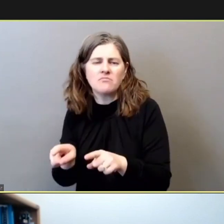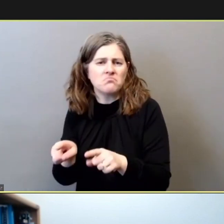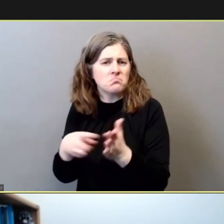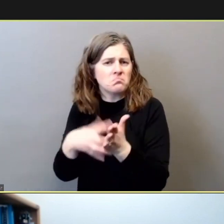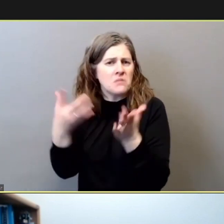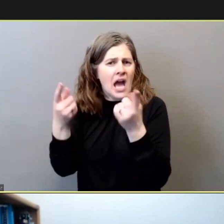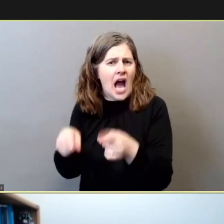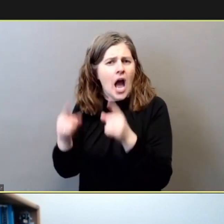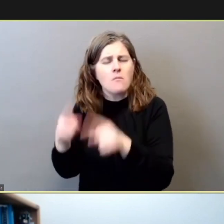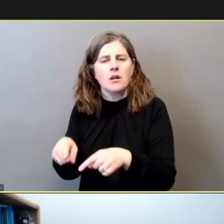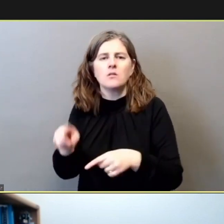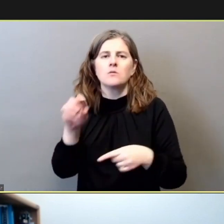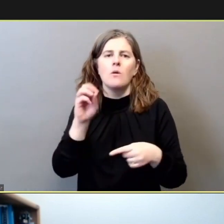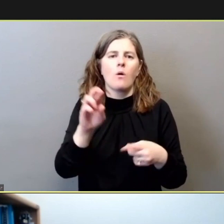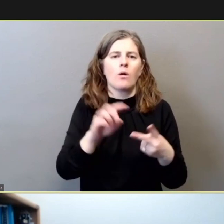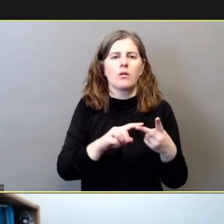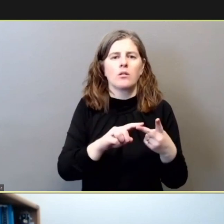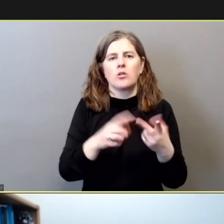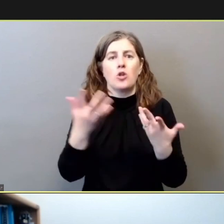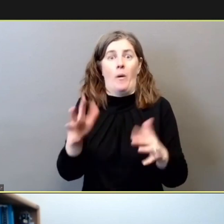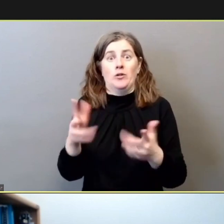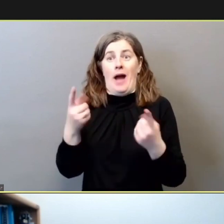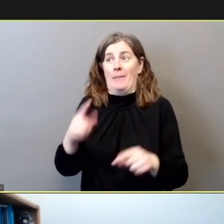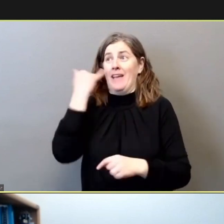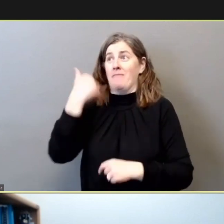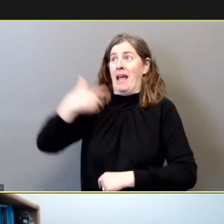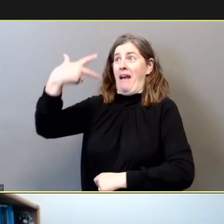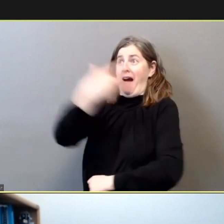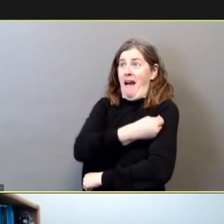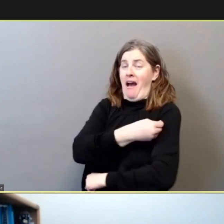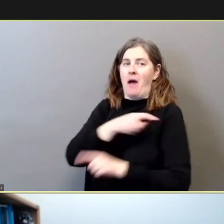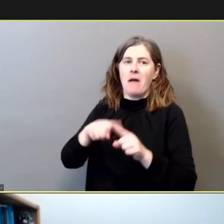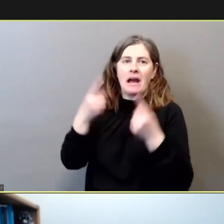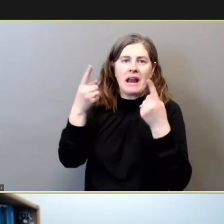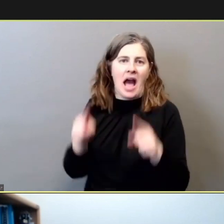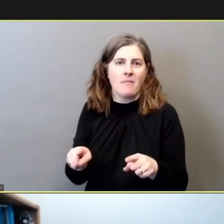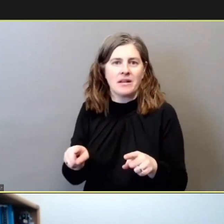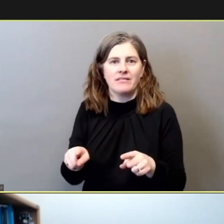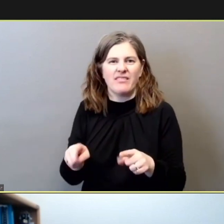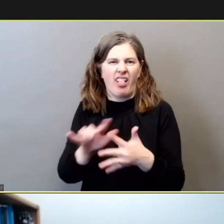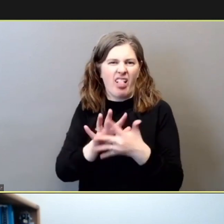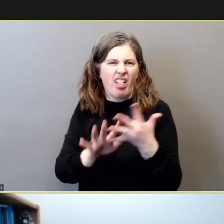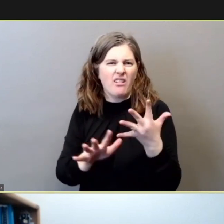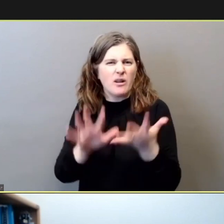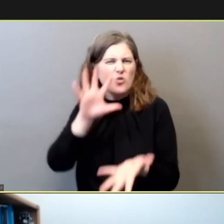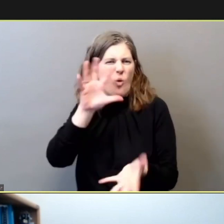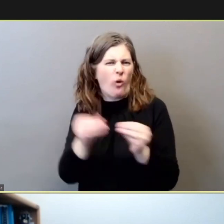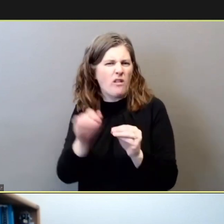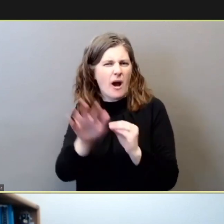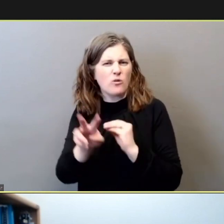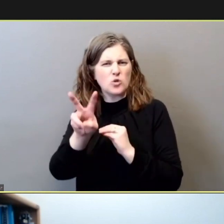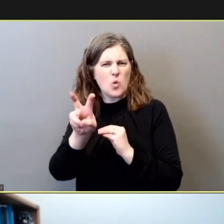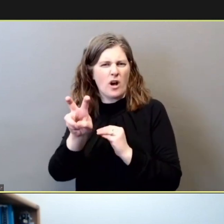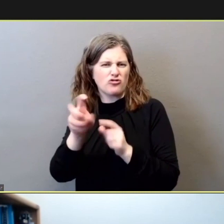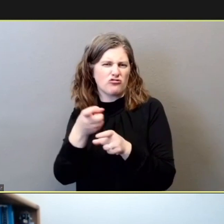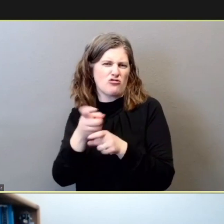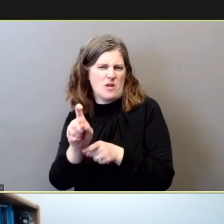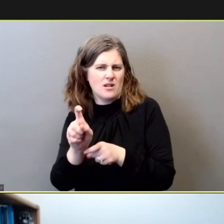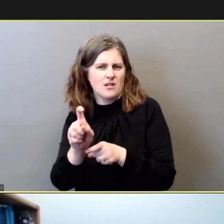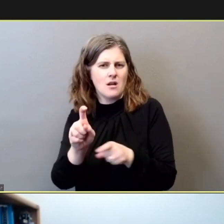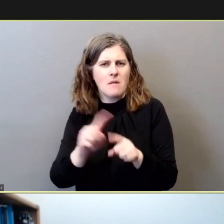happens, or you don't want it to happen when you're the one getting the shot, but it can happen, and things like that. But we haven't had a batch of